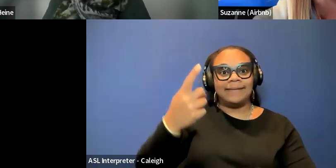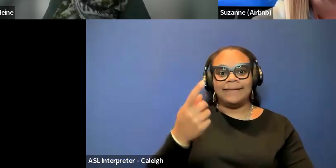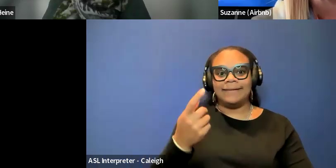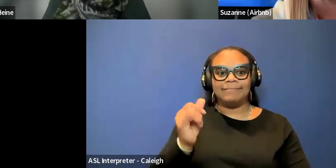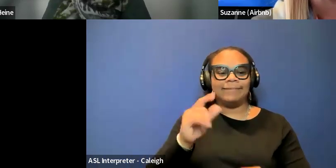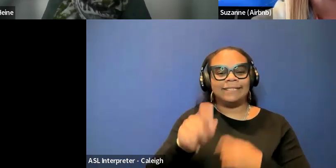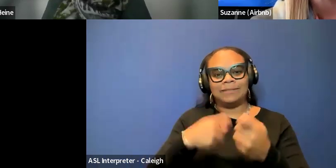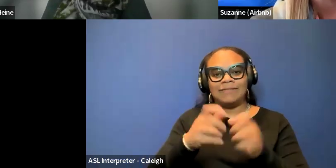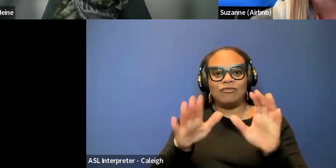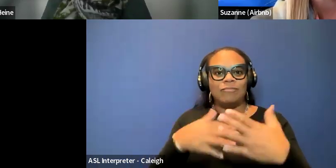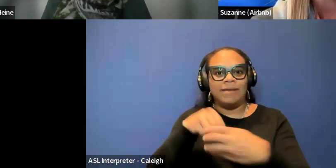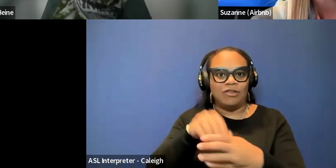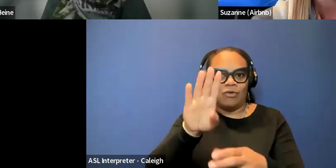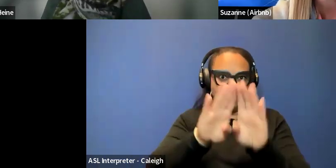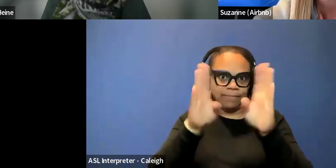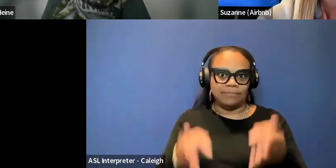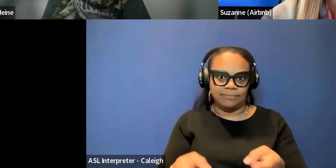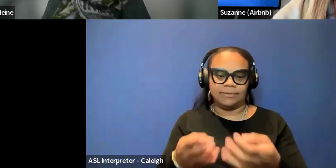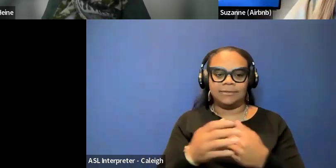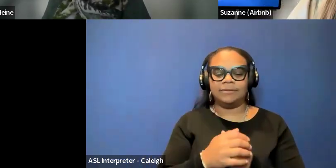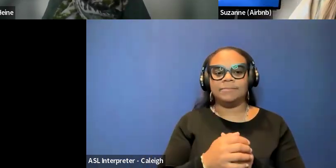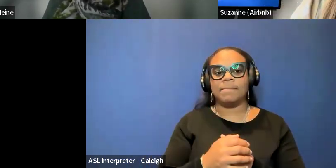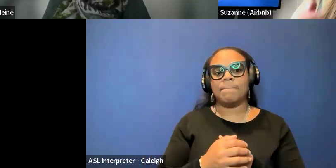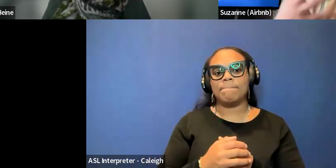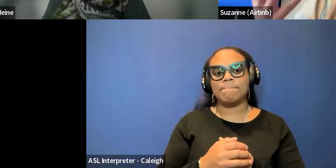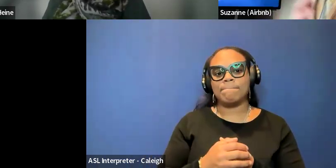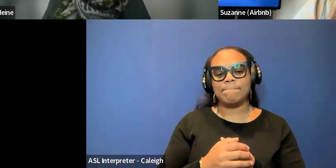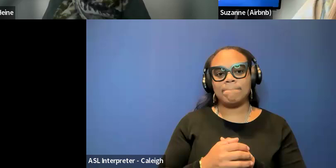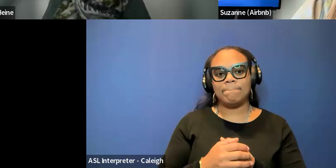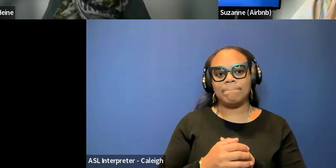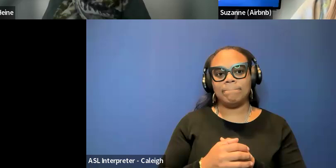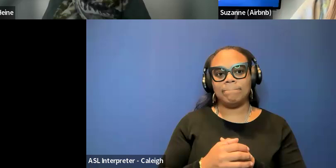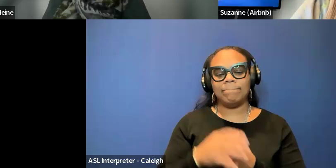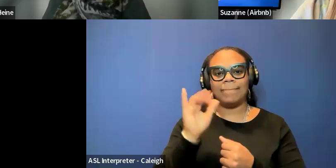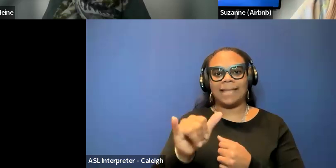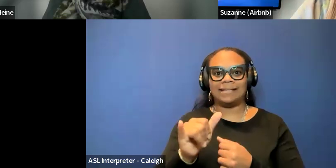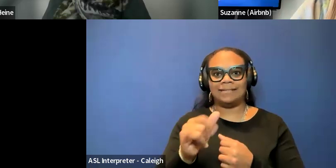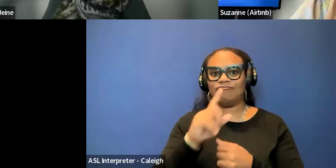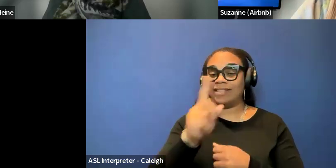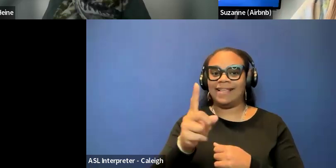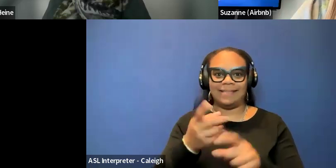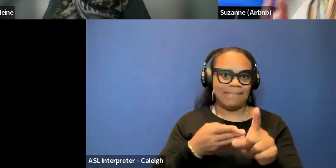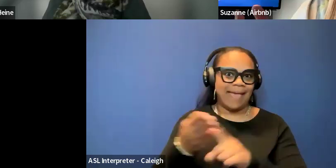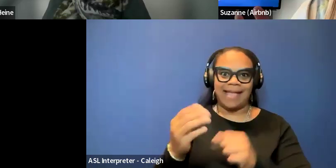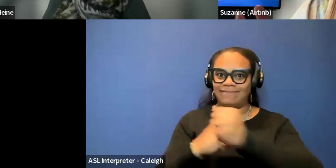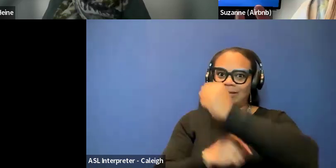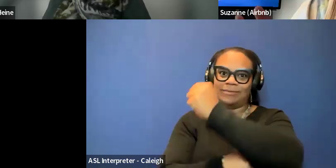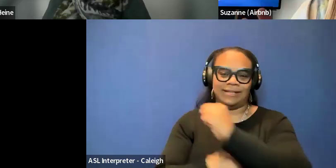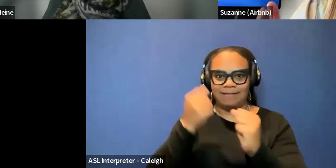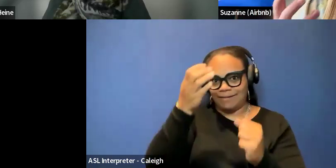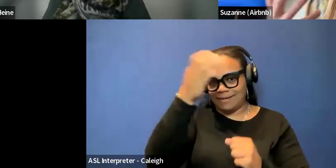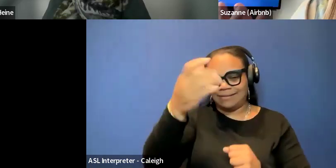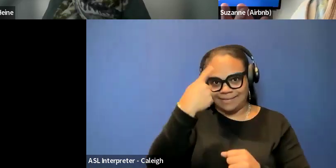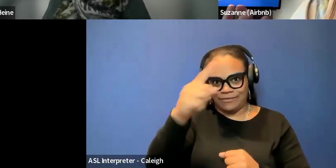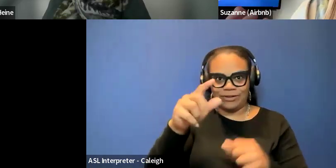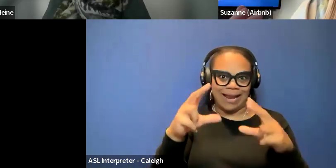specific room within your house. So it's introduced, it's sort of the founding concept of Airbnb, and it's the opportunity to stay in someone else's